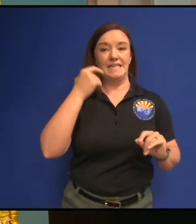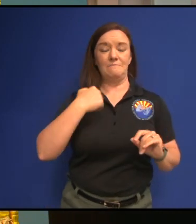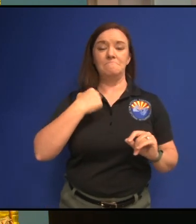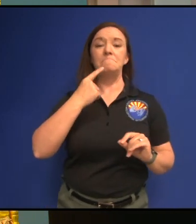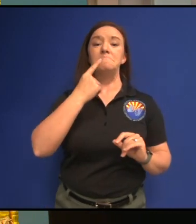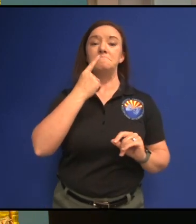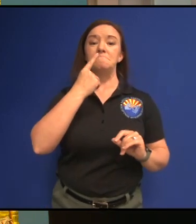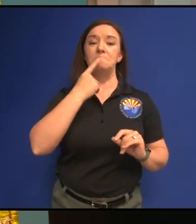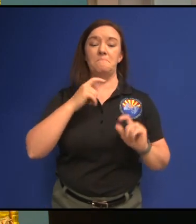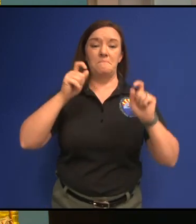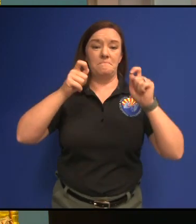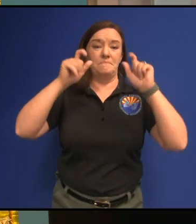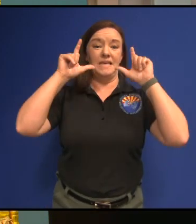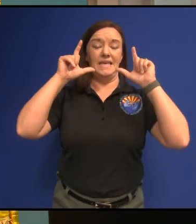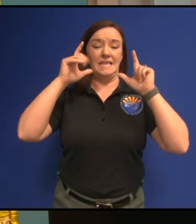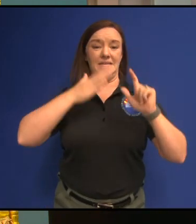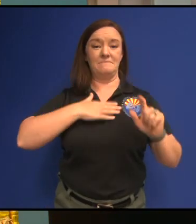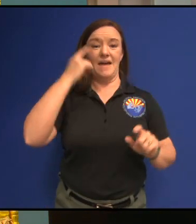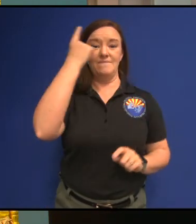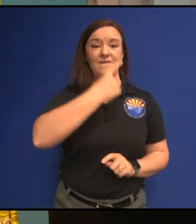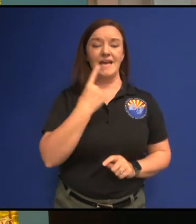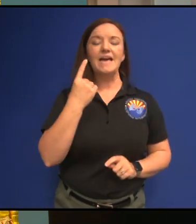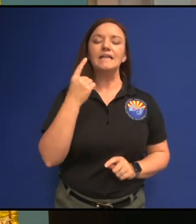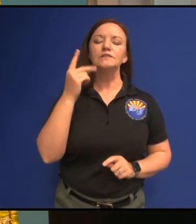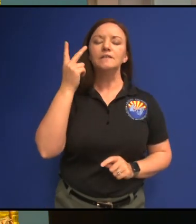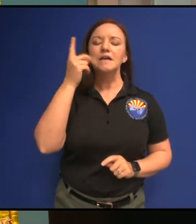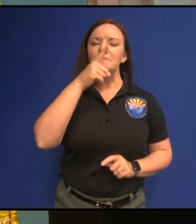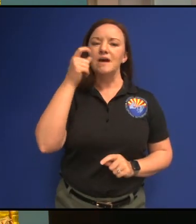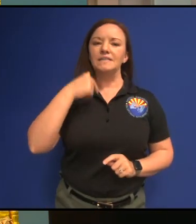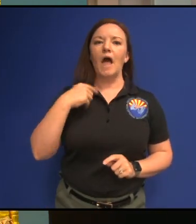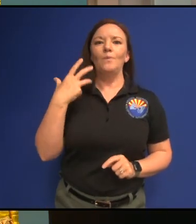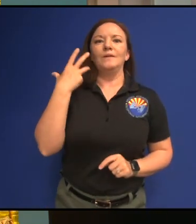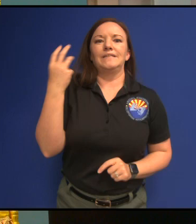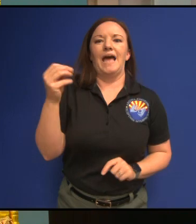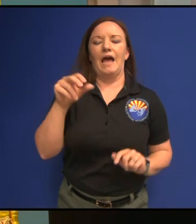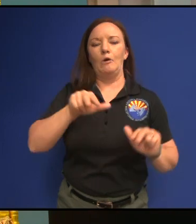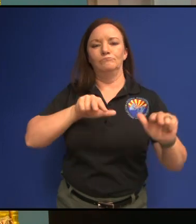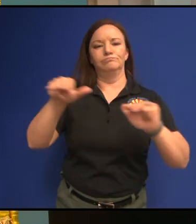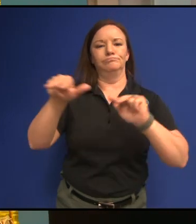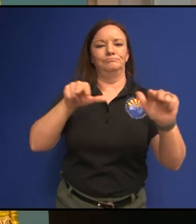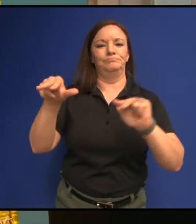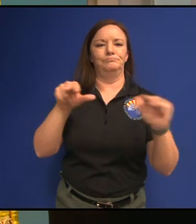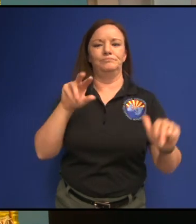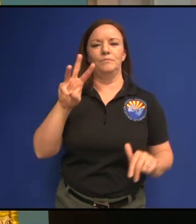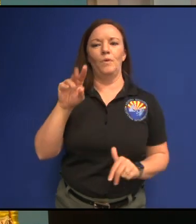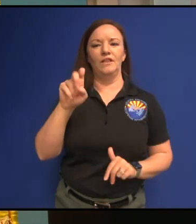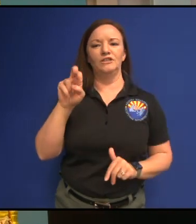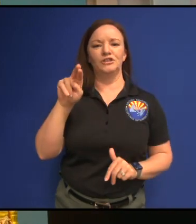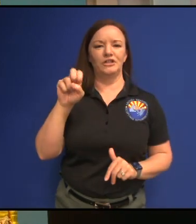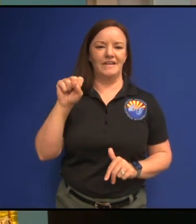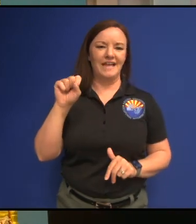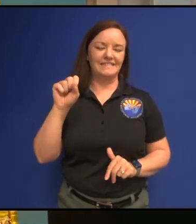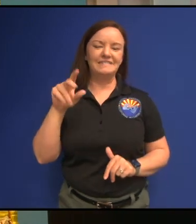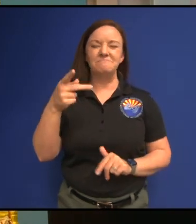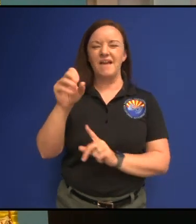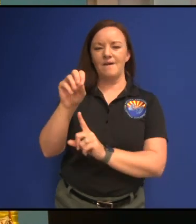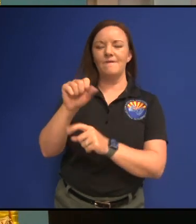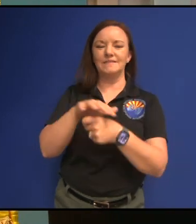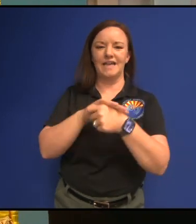face, that's because I was out in the wilderness, in the Pecos wilderness, setting up another incident